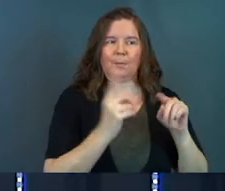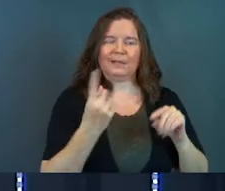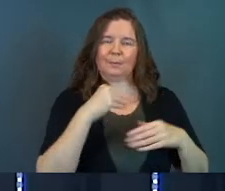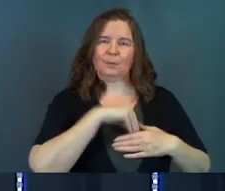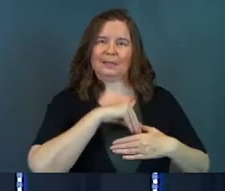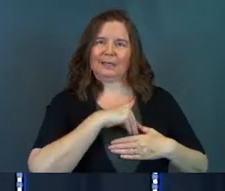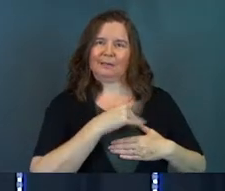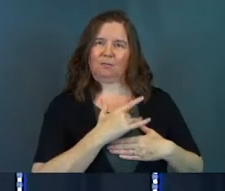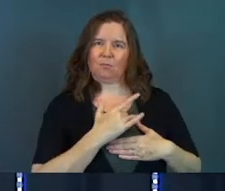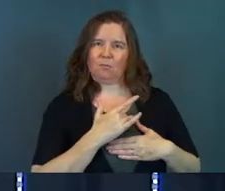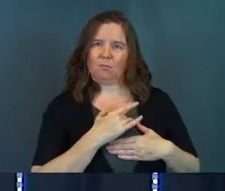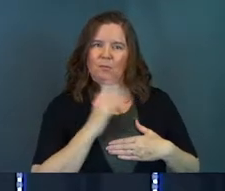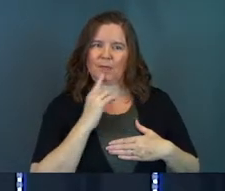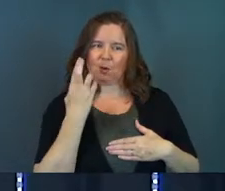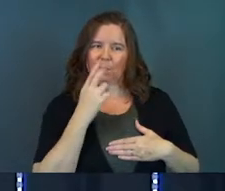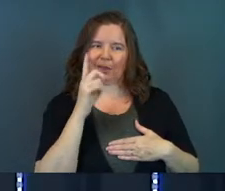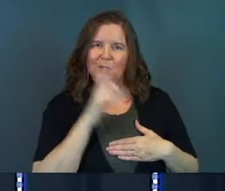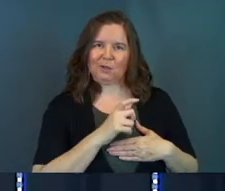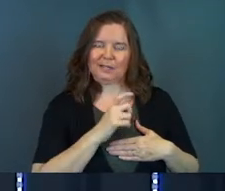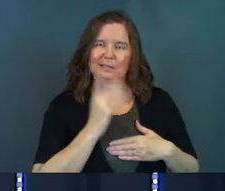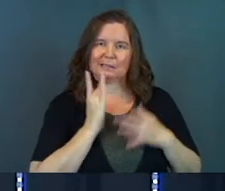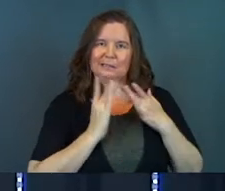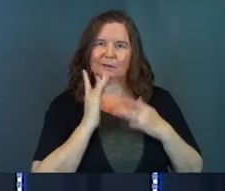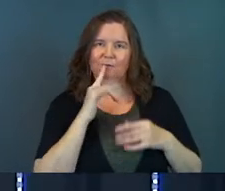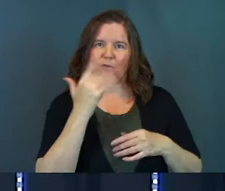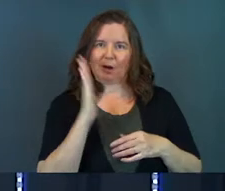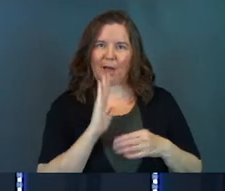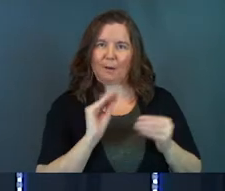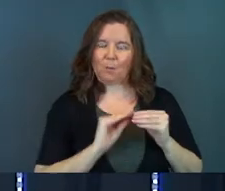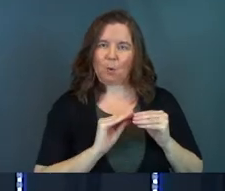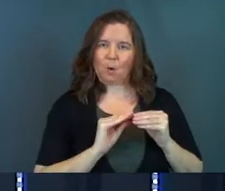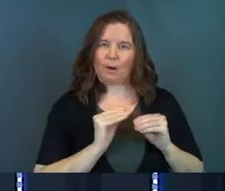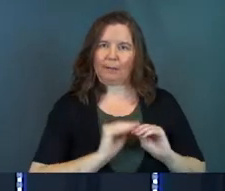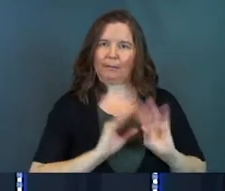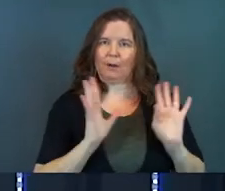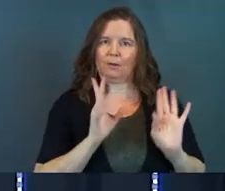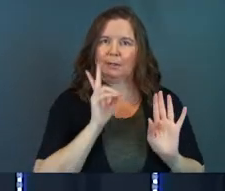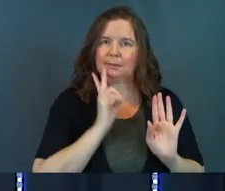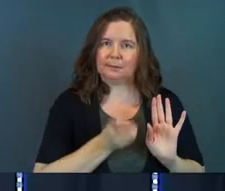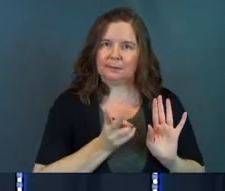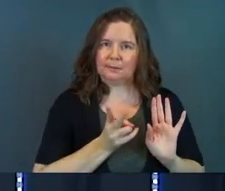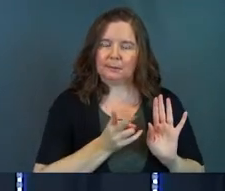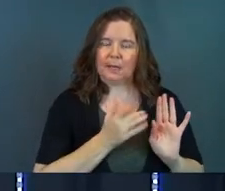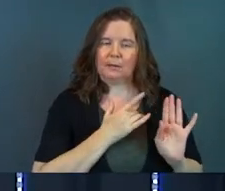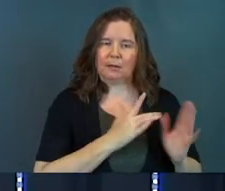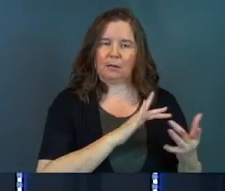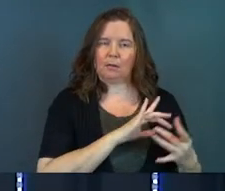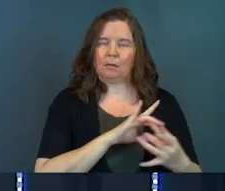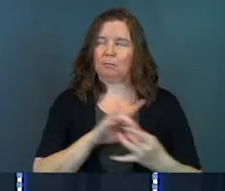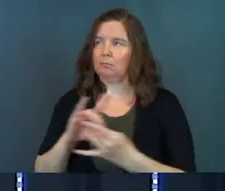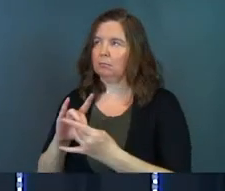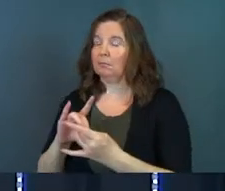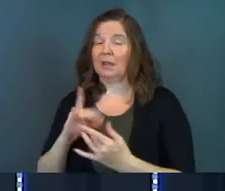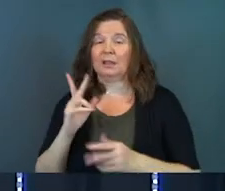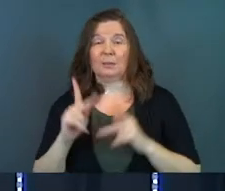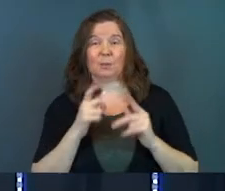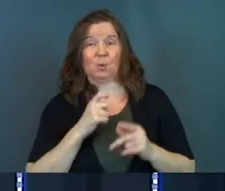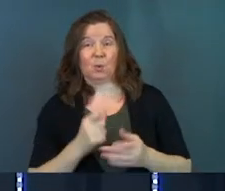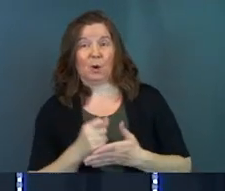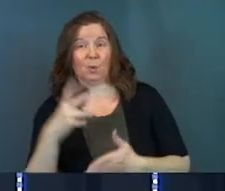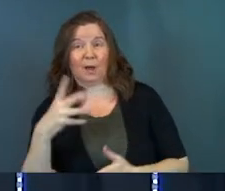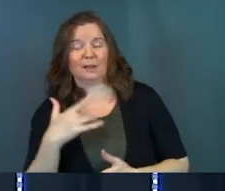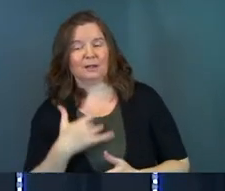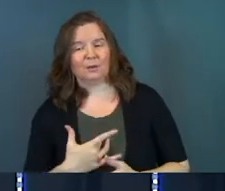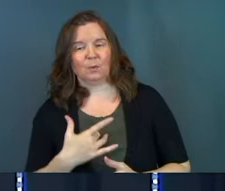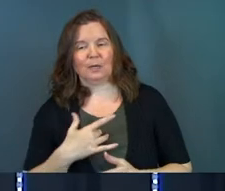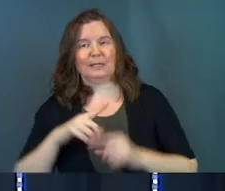something within the poor that realize their need for God more readily. And those of us that are wealthy, we a